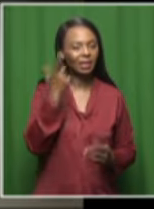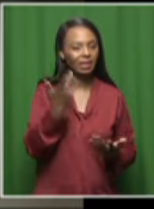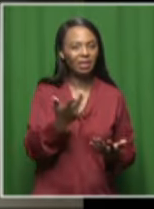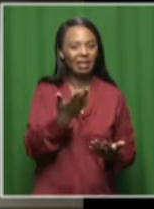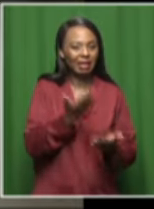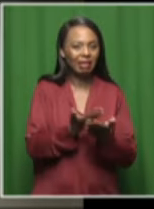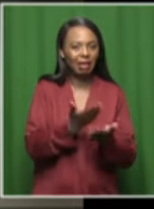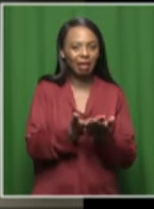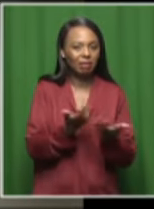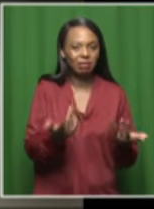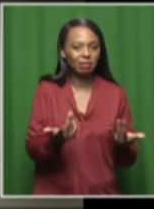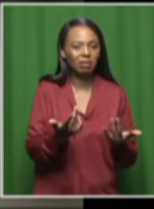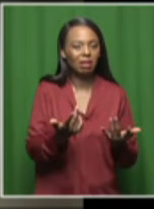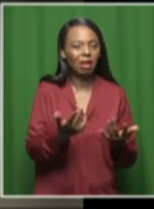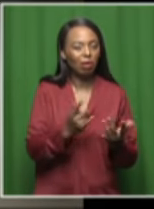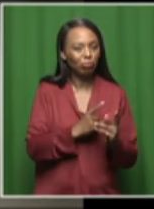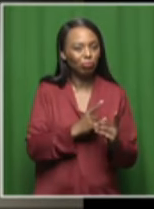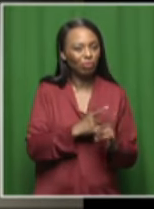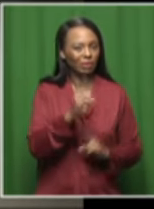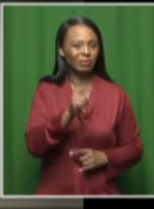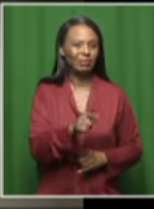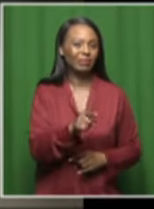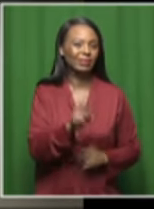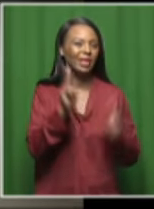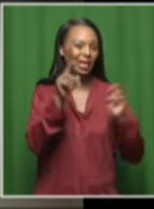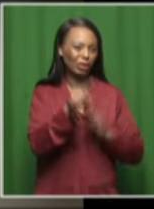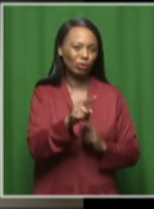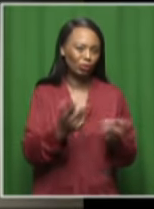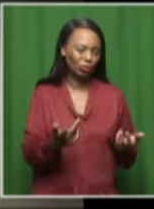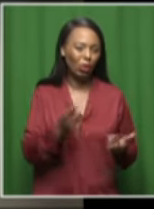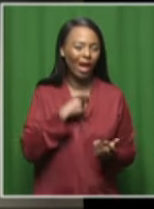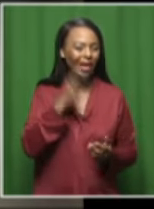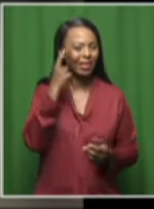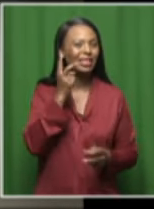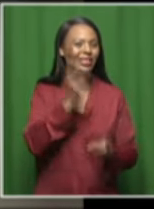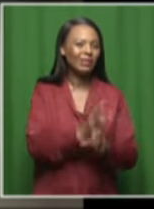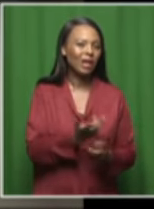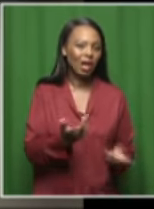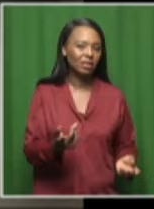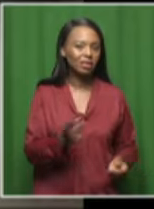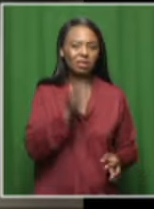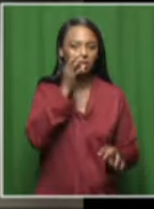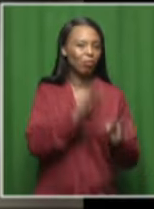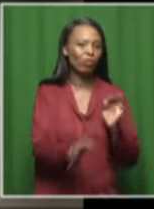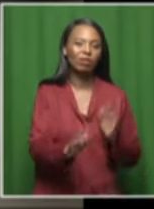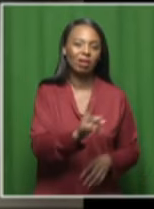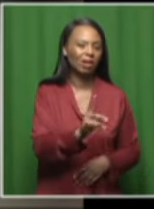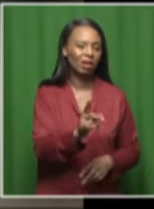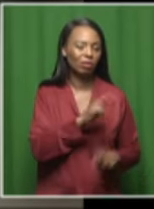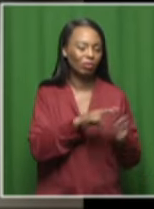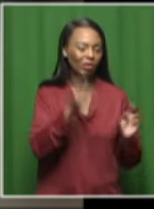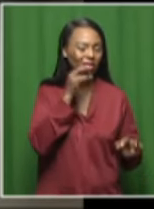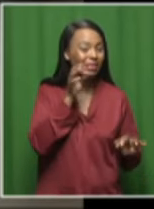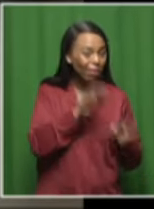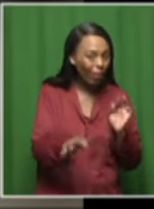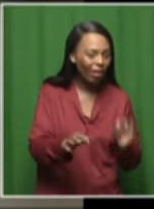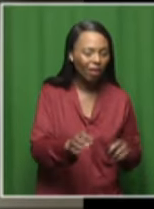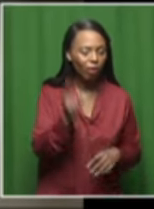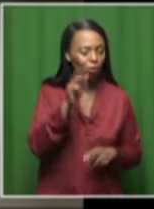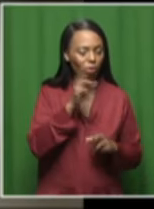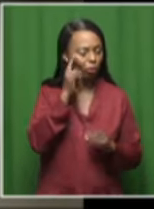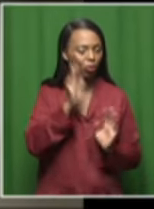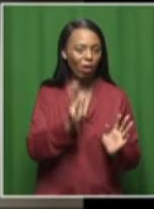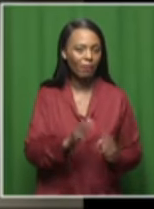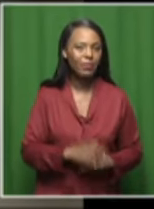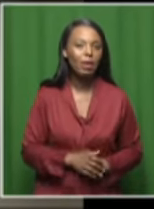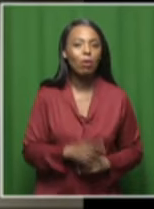I think it's going to be very, very difficult. Just to put it into context, you know, we're still in a period of consulting on the legislation, and